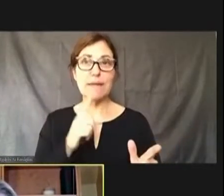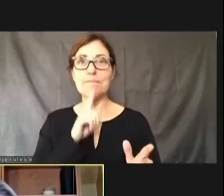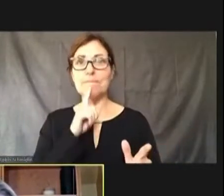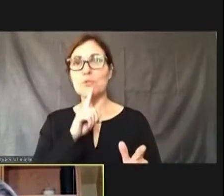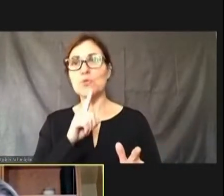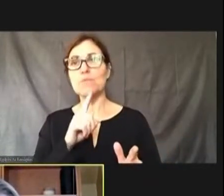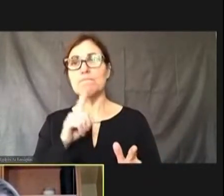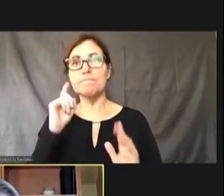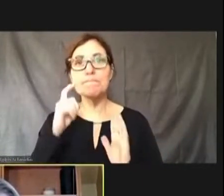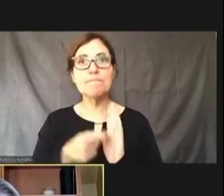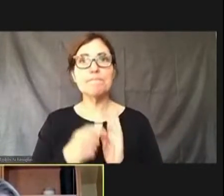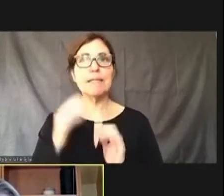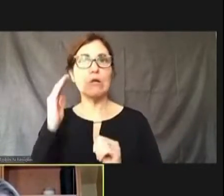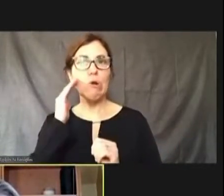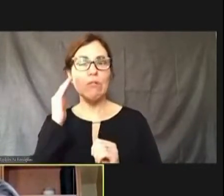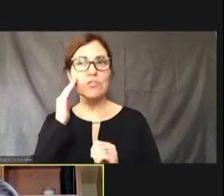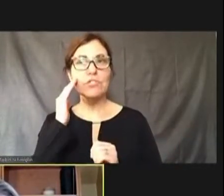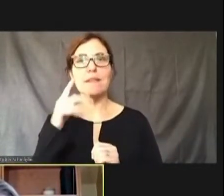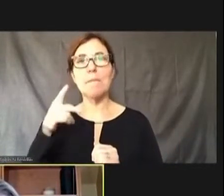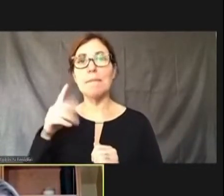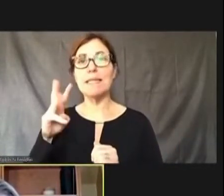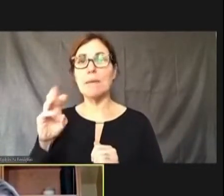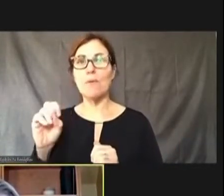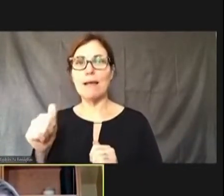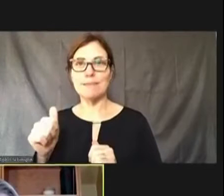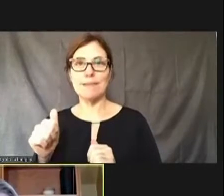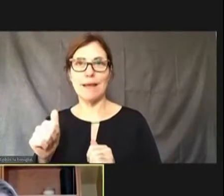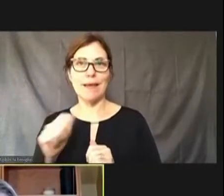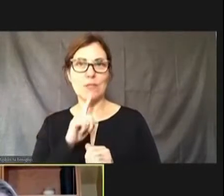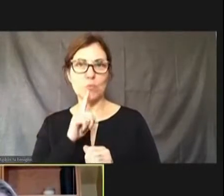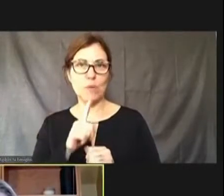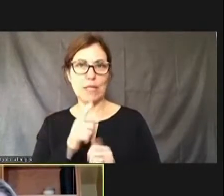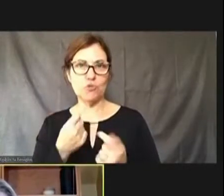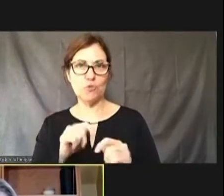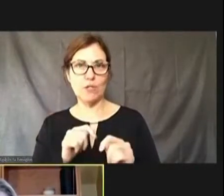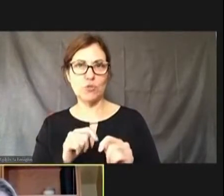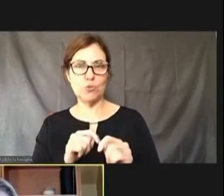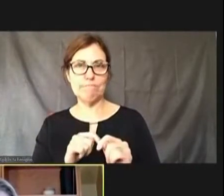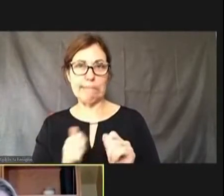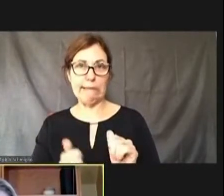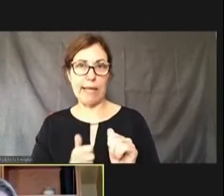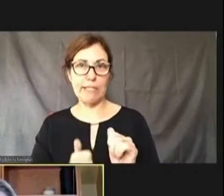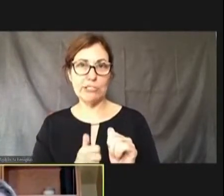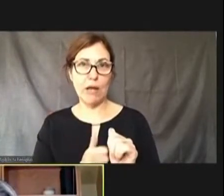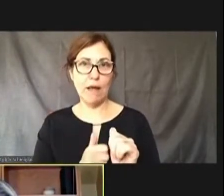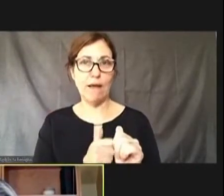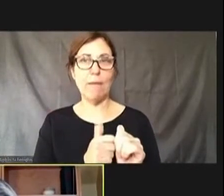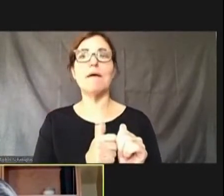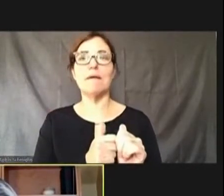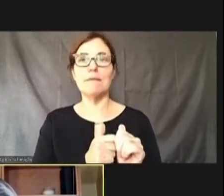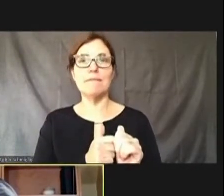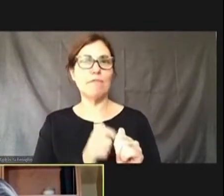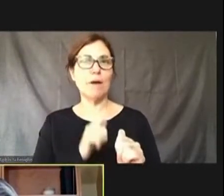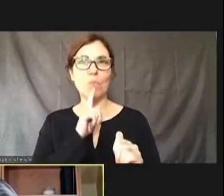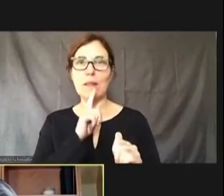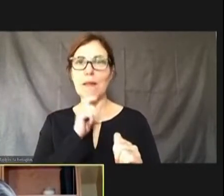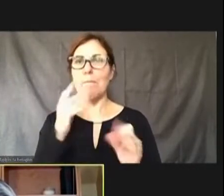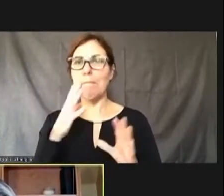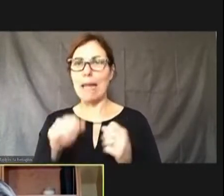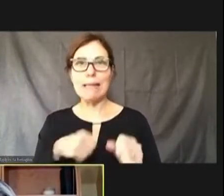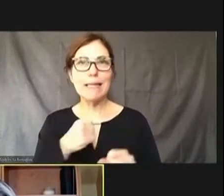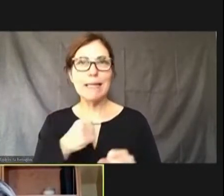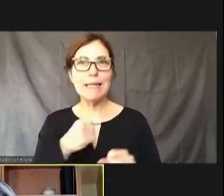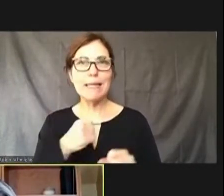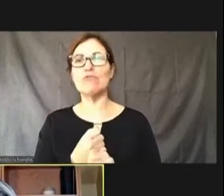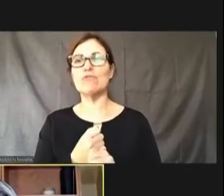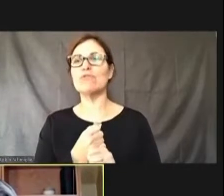PWSA is playing catch up for decades of what I would characterize as disinvestment